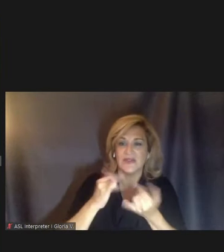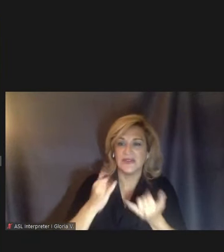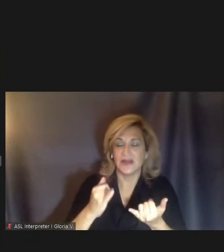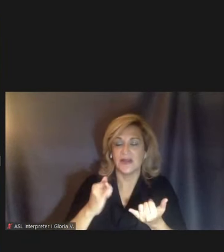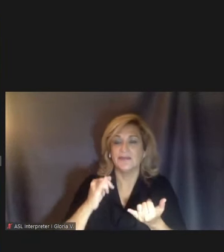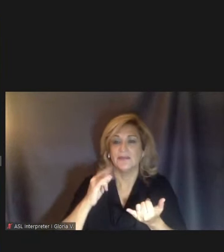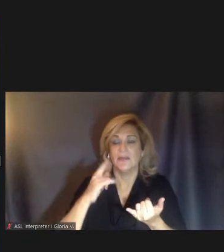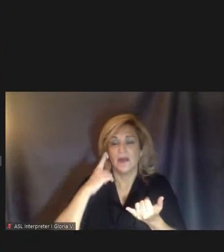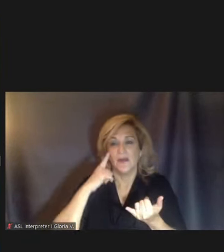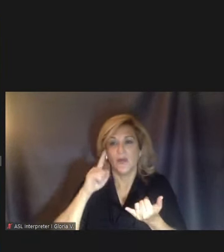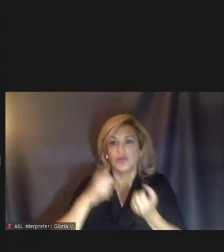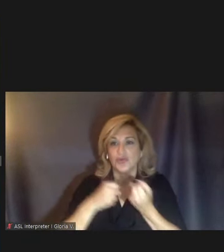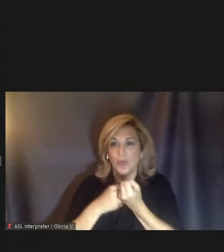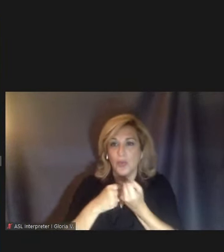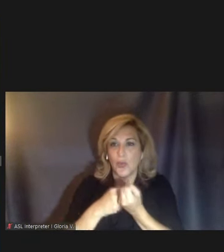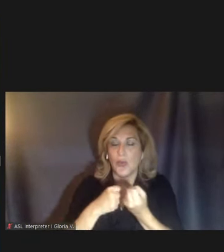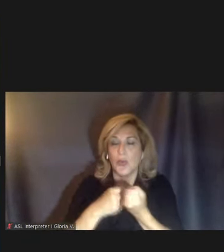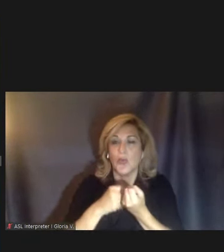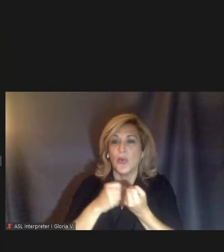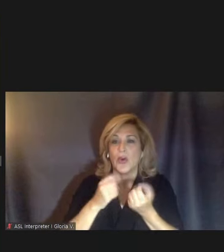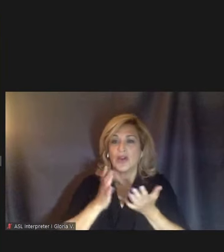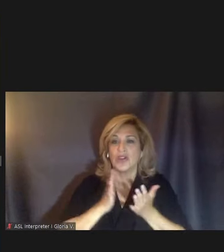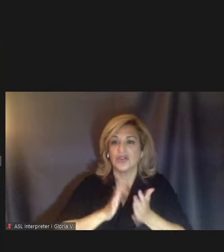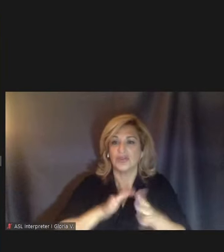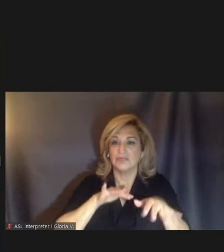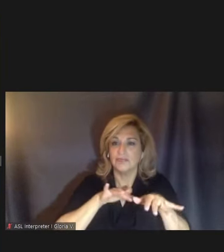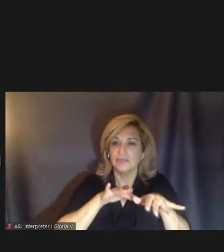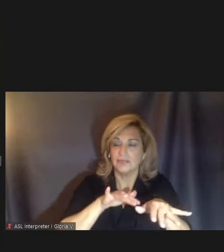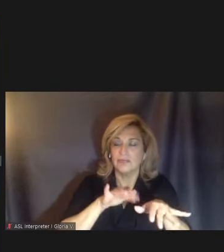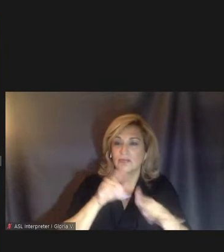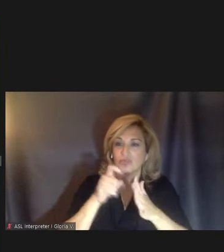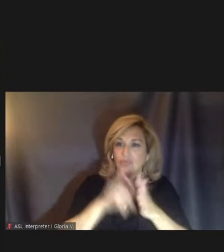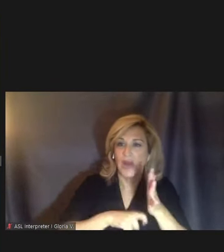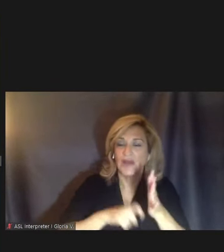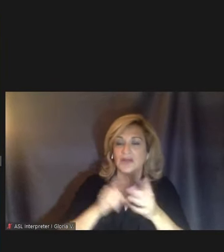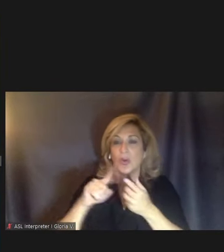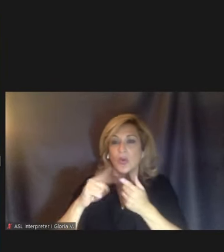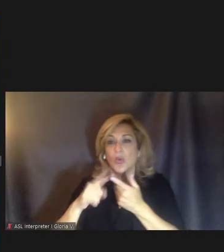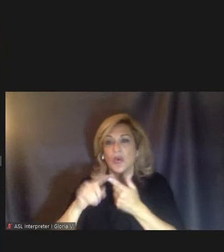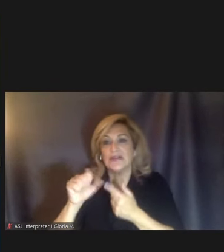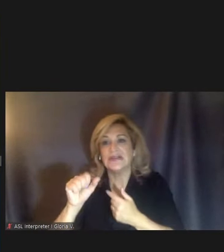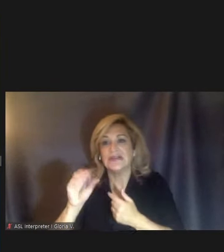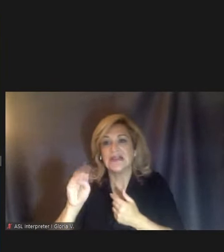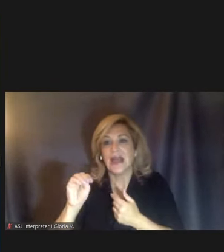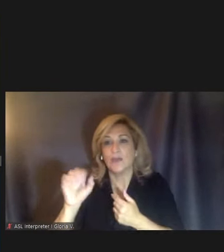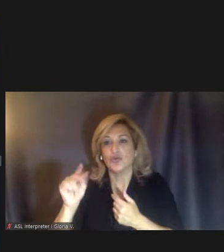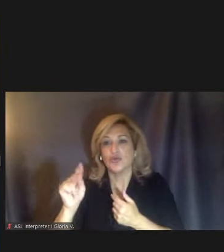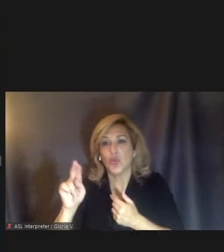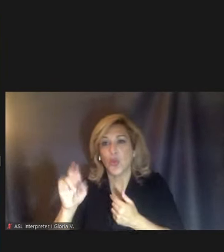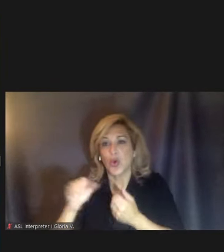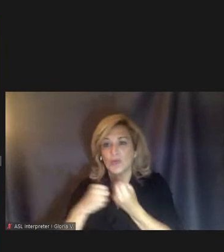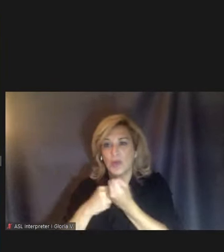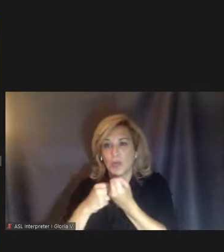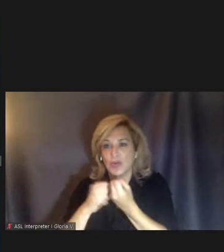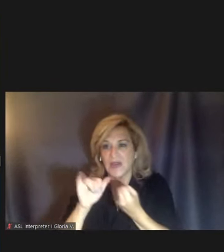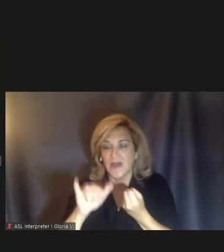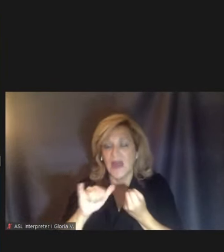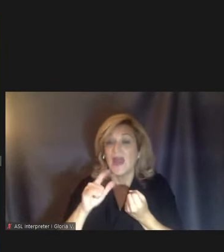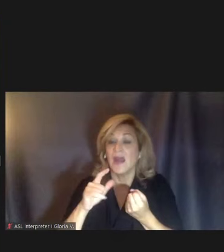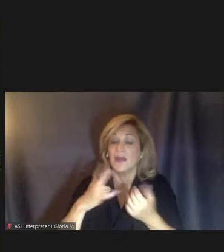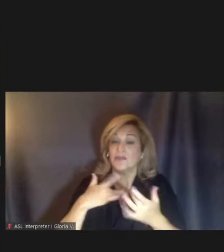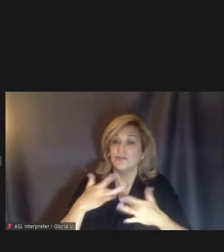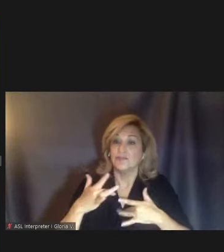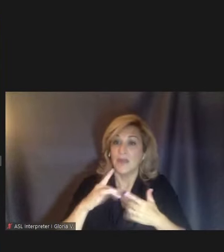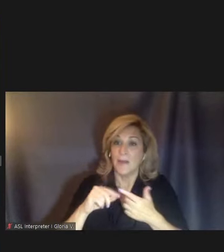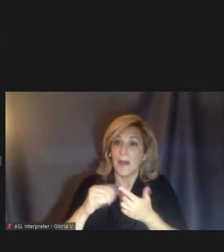pricing, primarily when Sam Schwartz was proposing it. Our concerns are the money that is collected